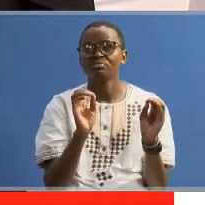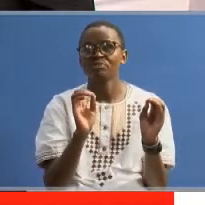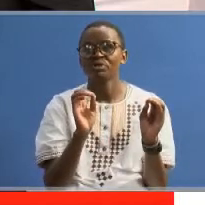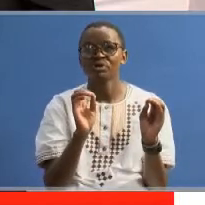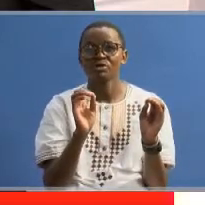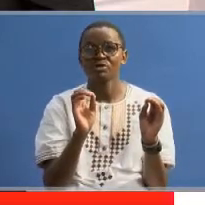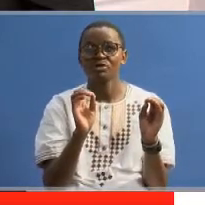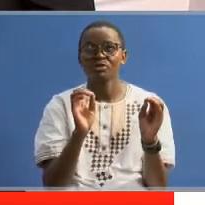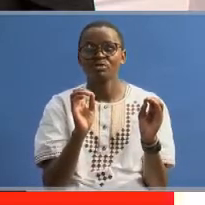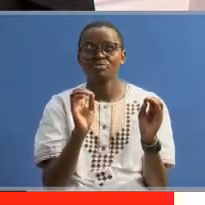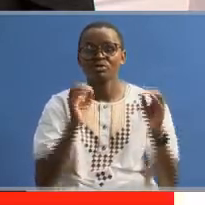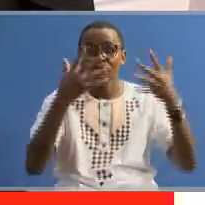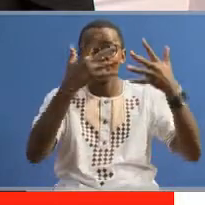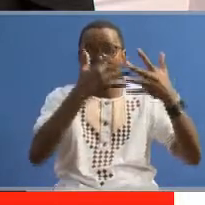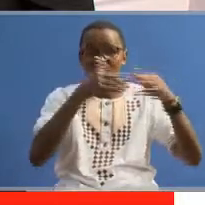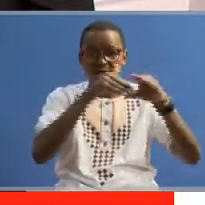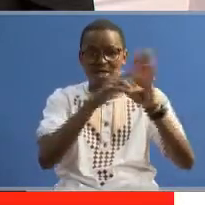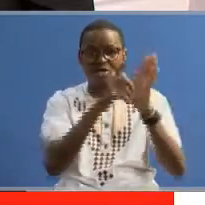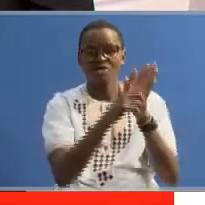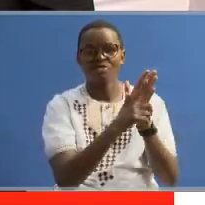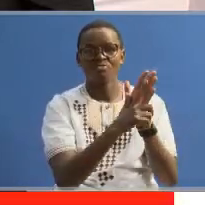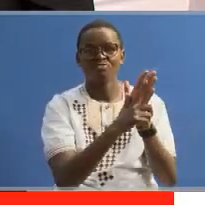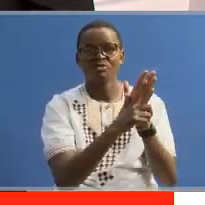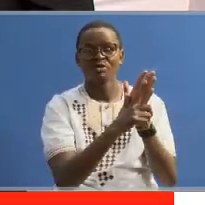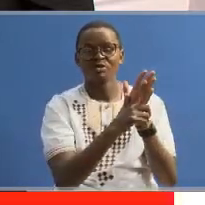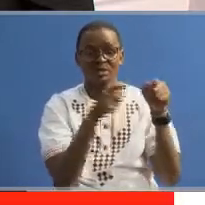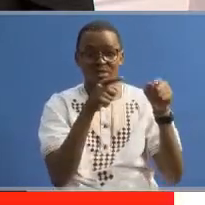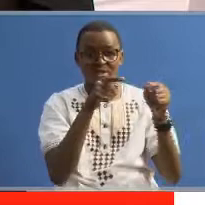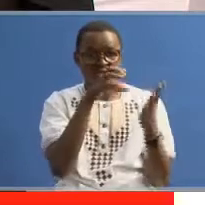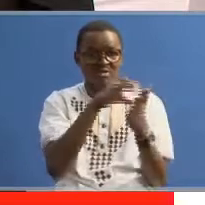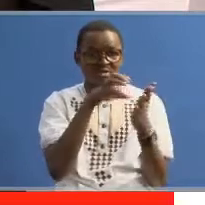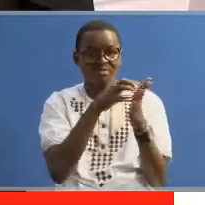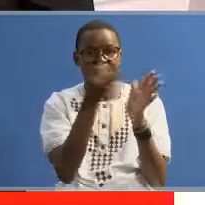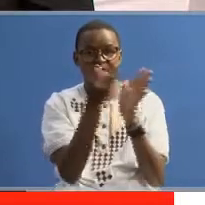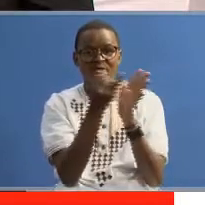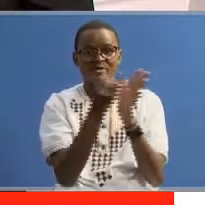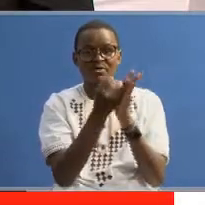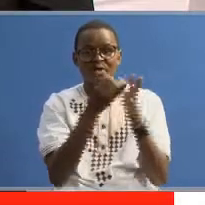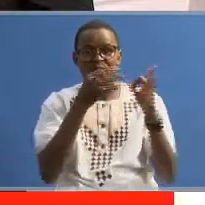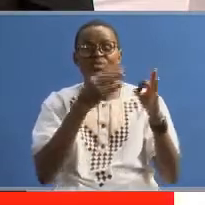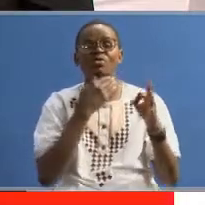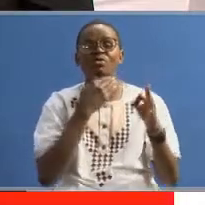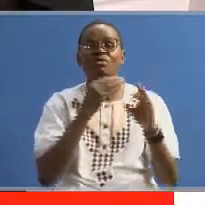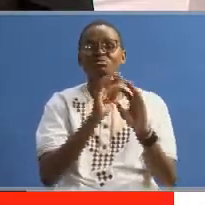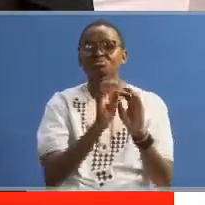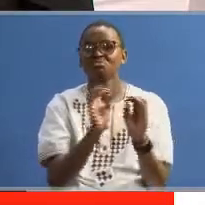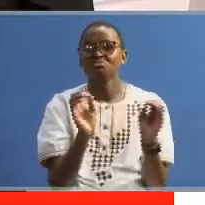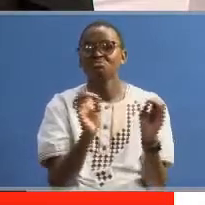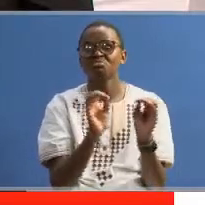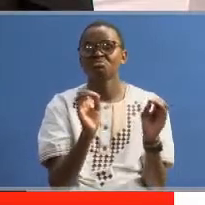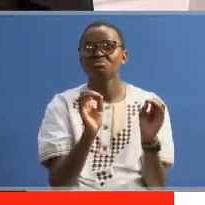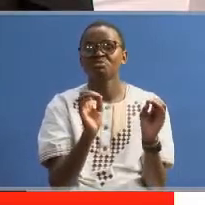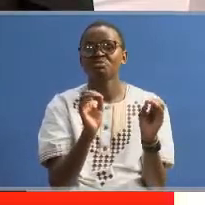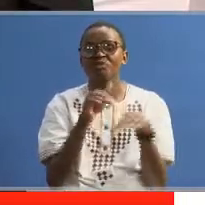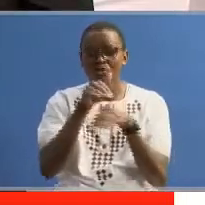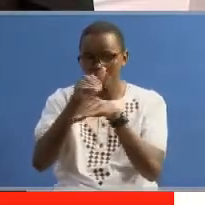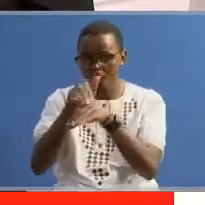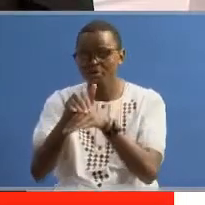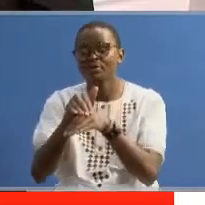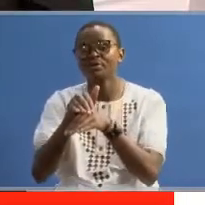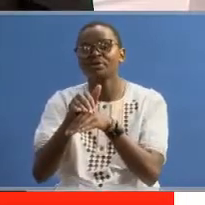to face the law in court, because we were taking this case legally in court, because he didn't want to follow